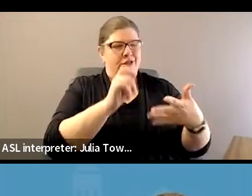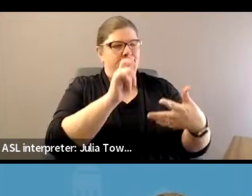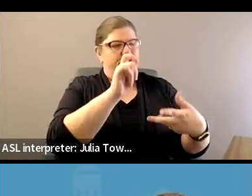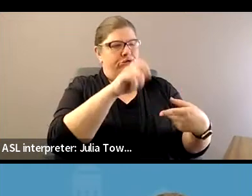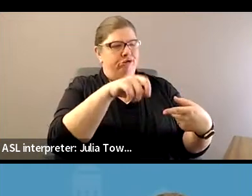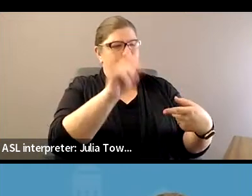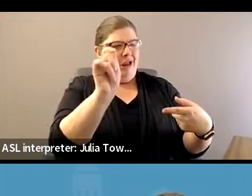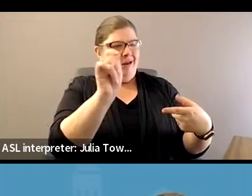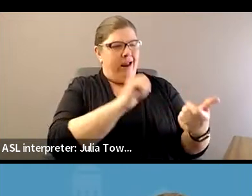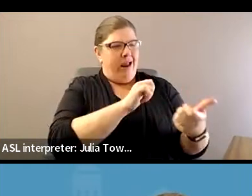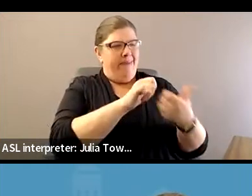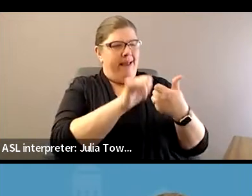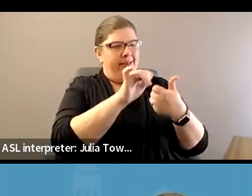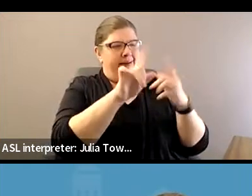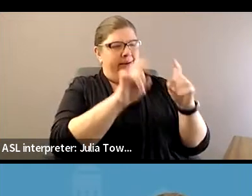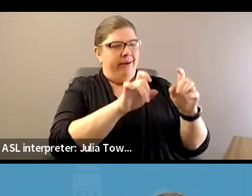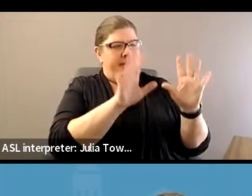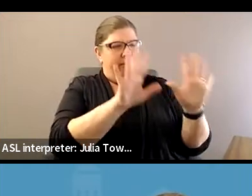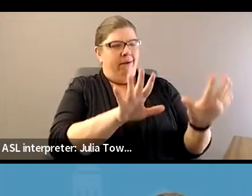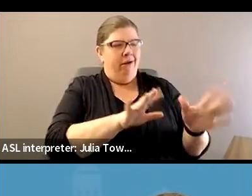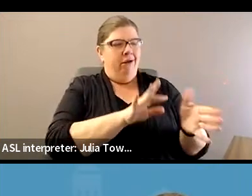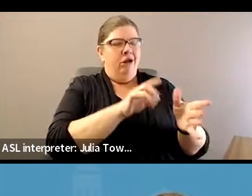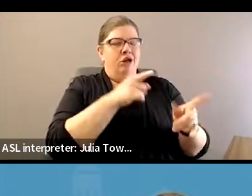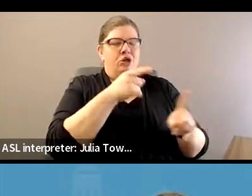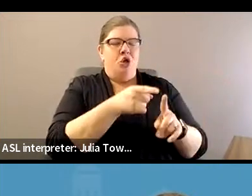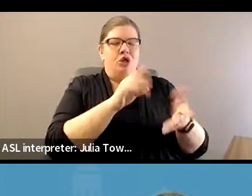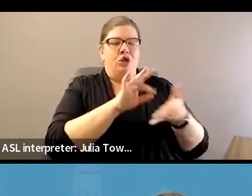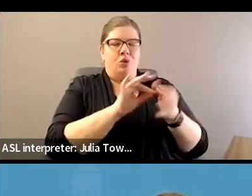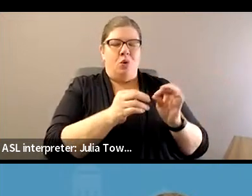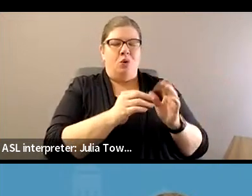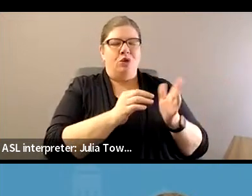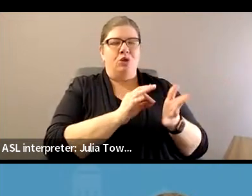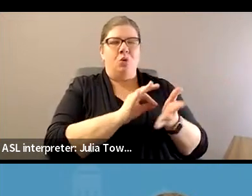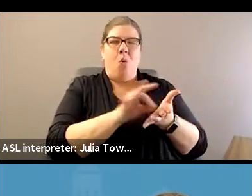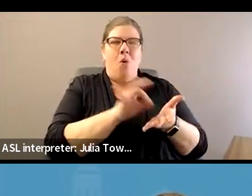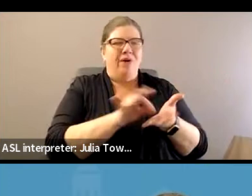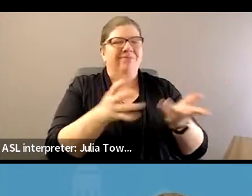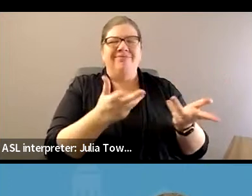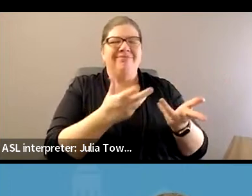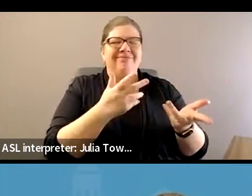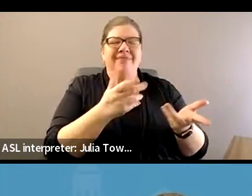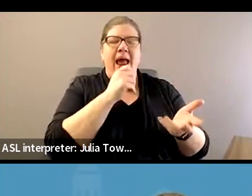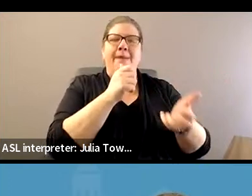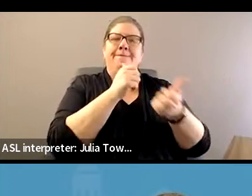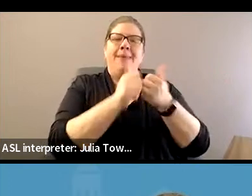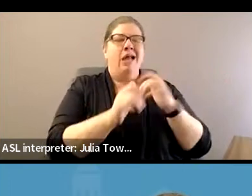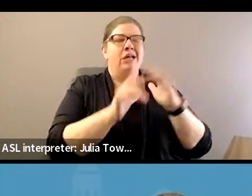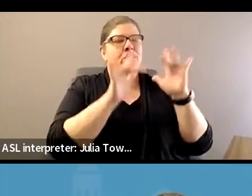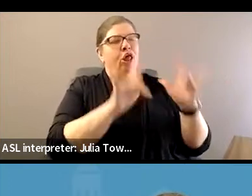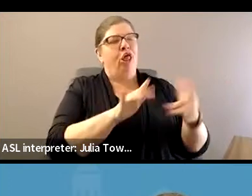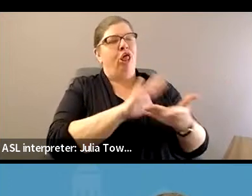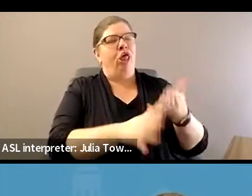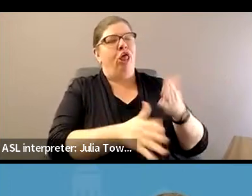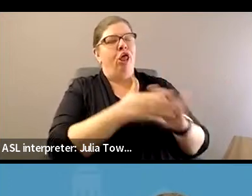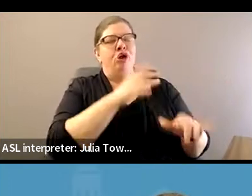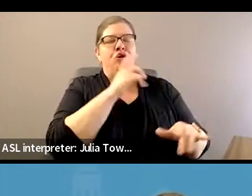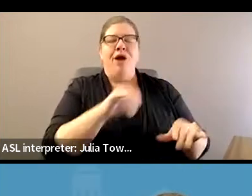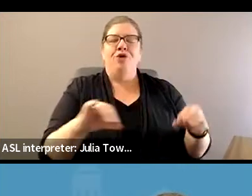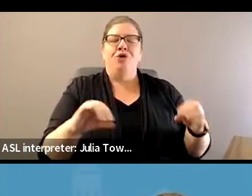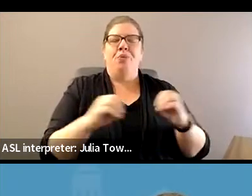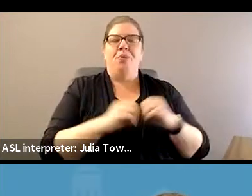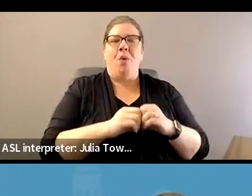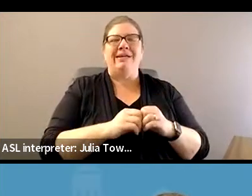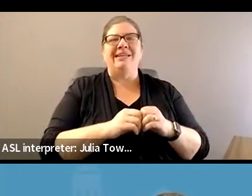and you make a certain score, then you're competent and then you're ready to go. And that feels like I've passed it and I don't have to do more. So that may be